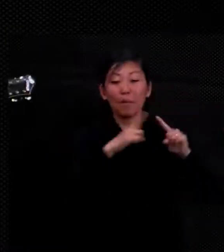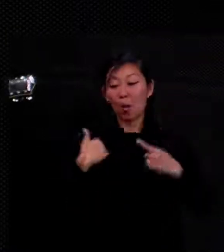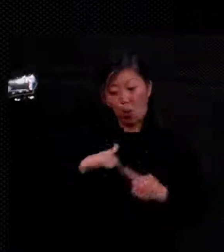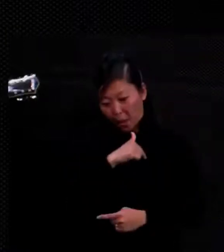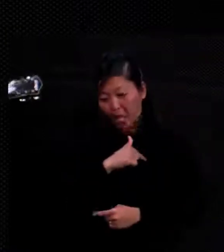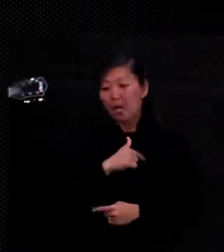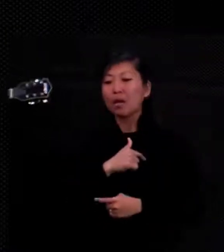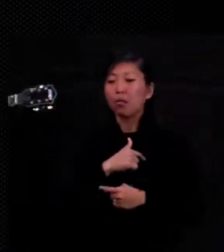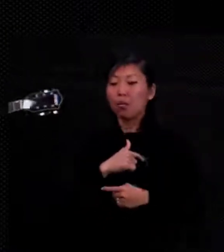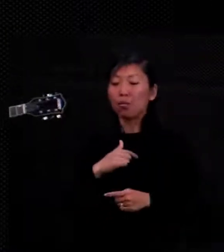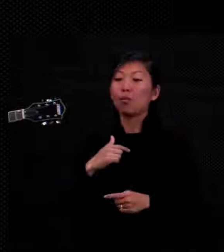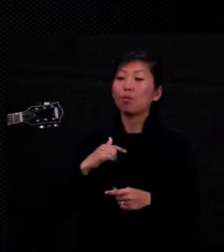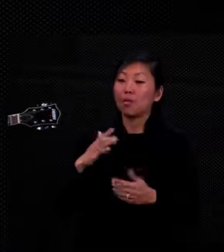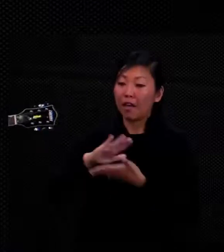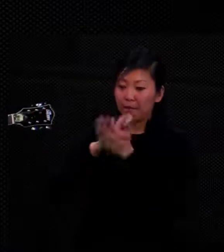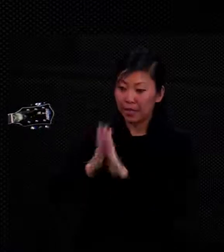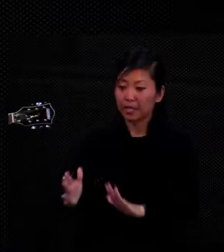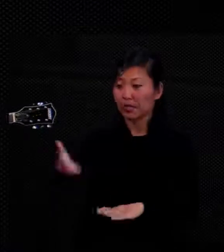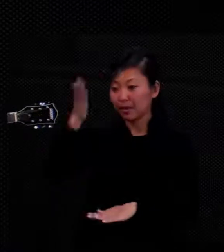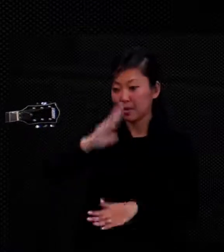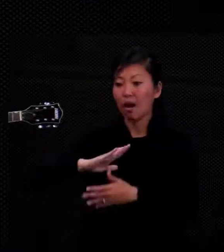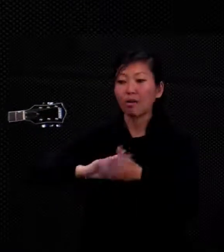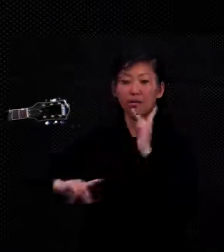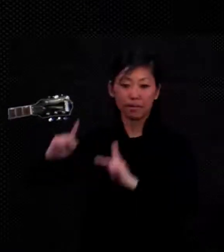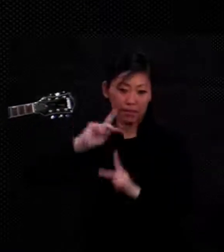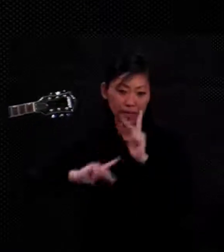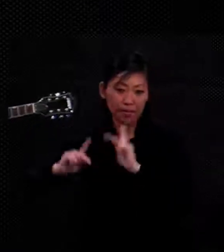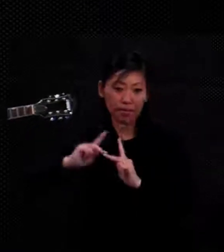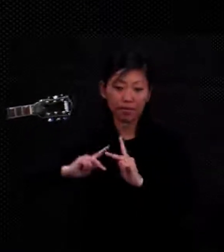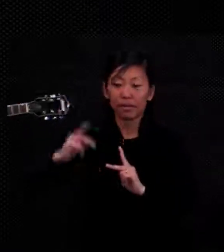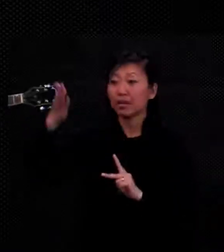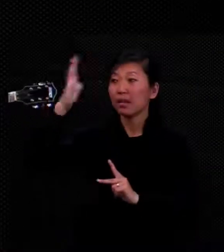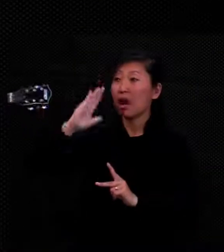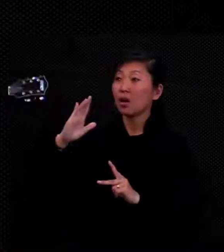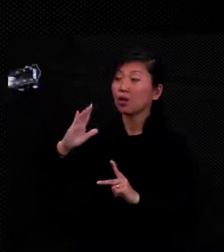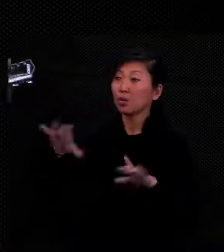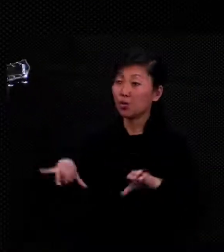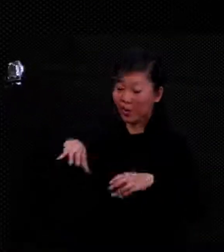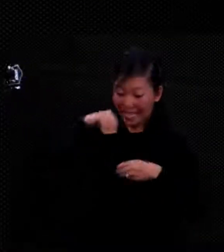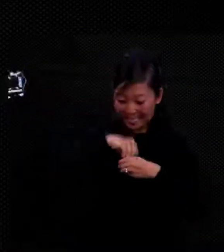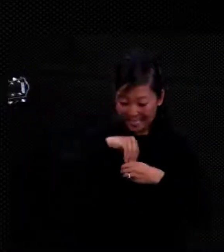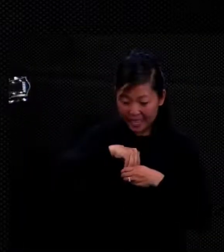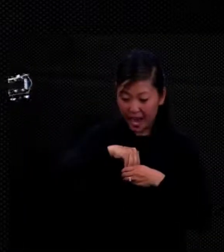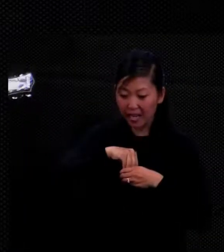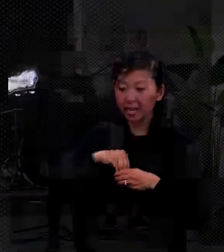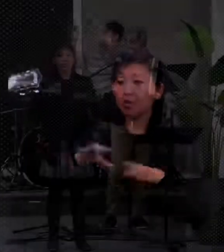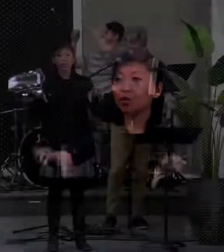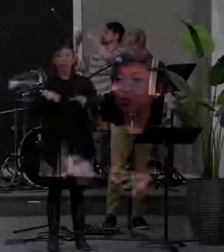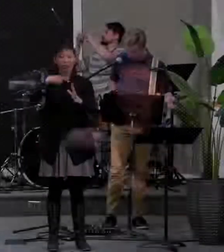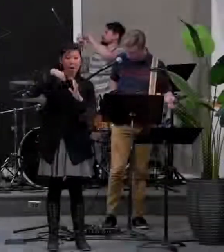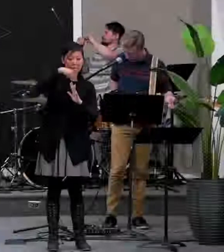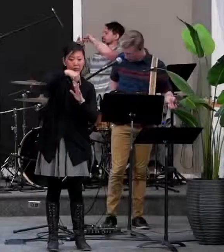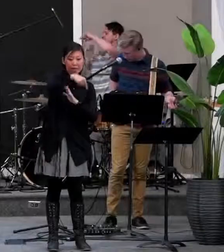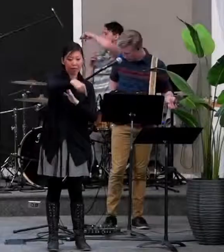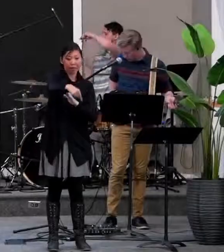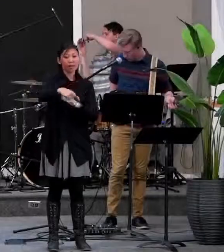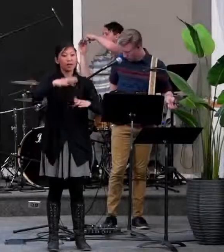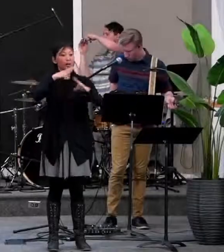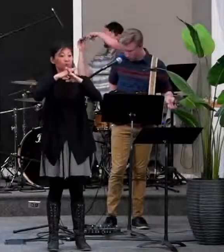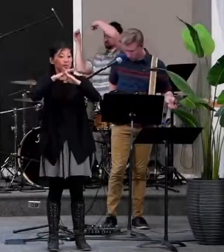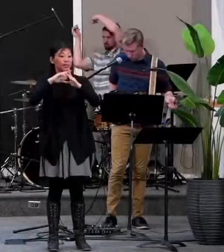peace among the people of God. God, would you do that in us? Would you do that among us? And would you protect